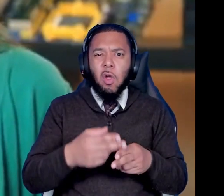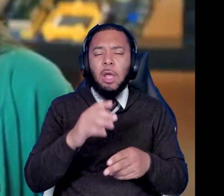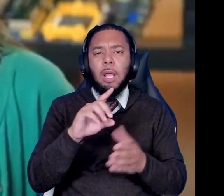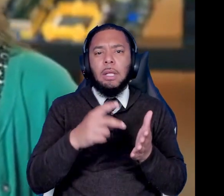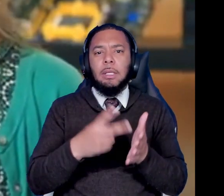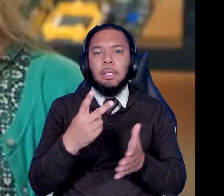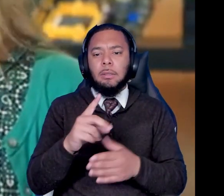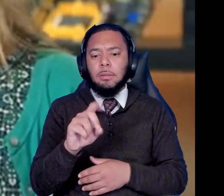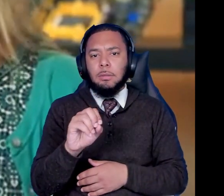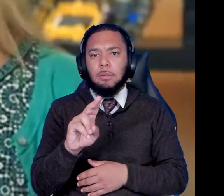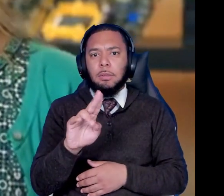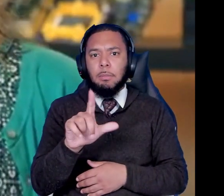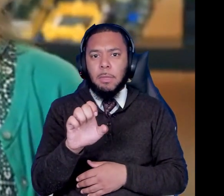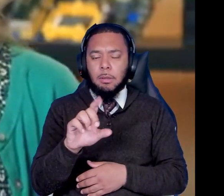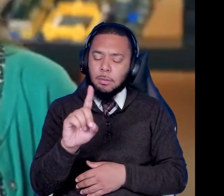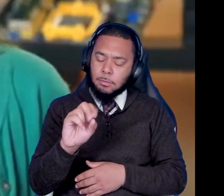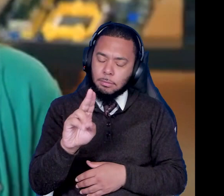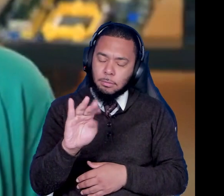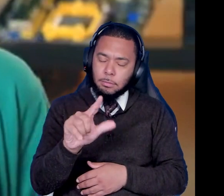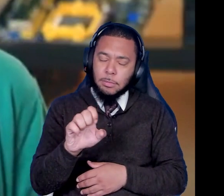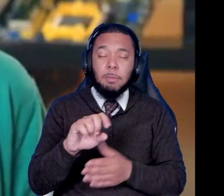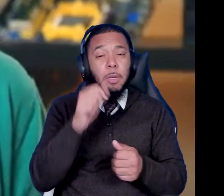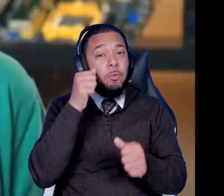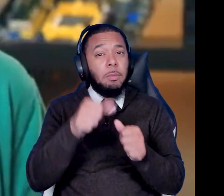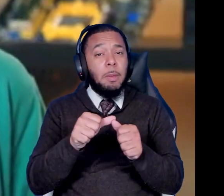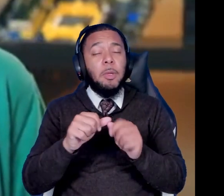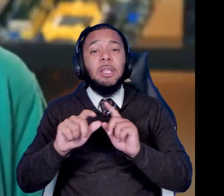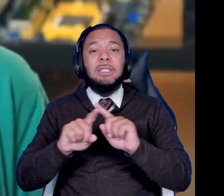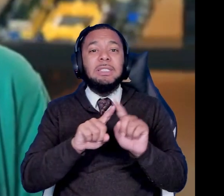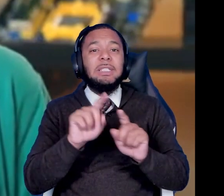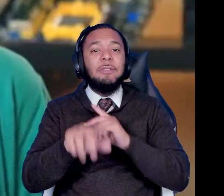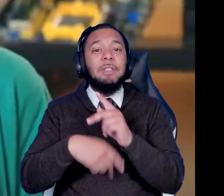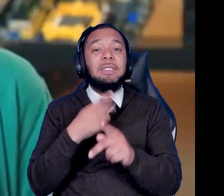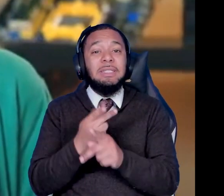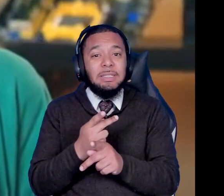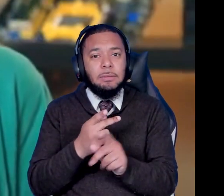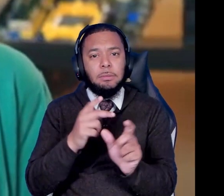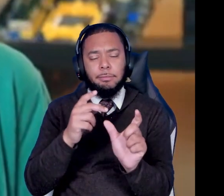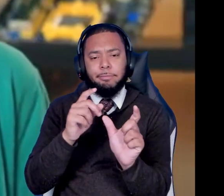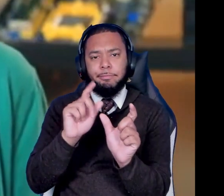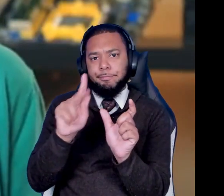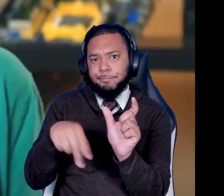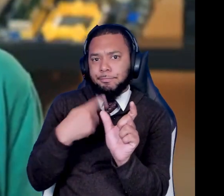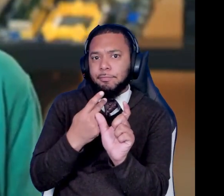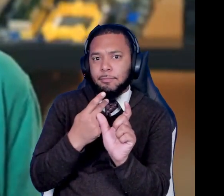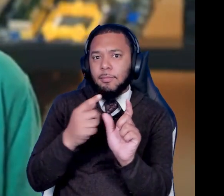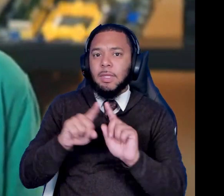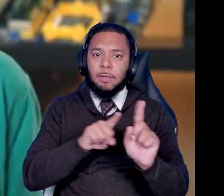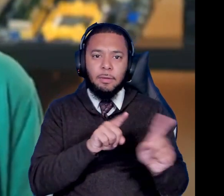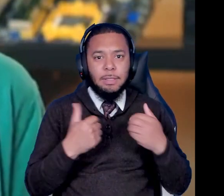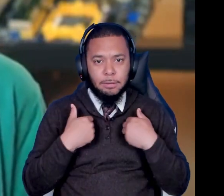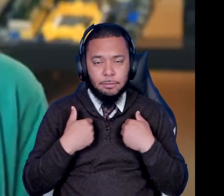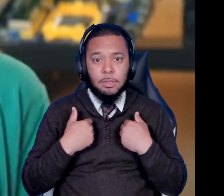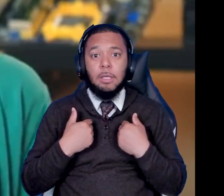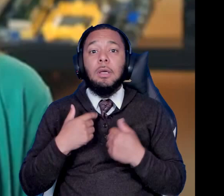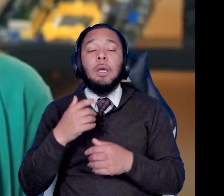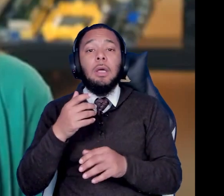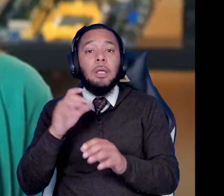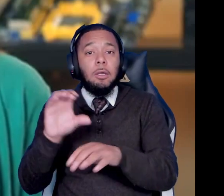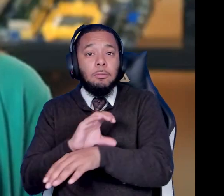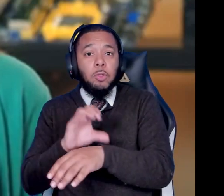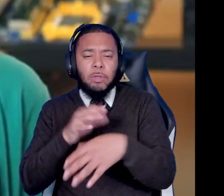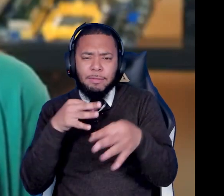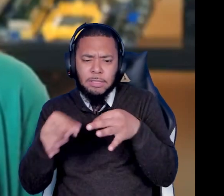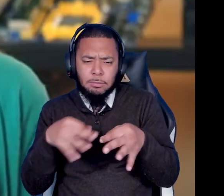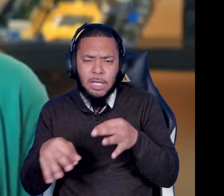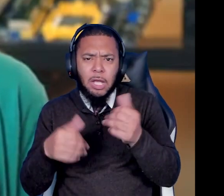later. Just understand that there's different data types, and we'll have to let our computer know what type of data each variable that